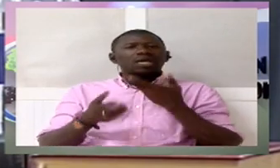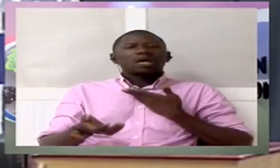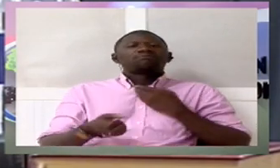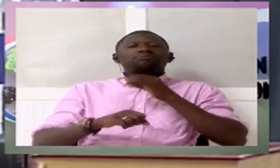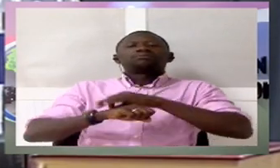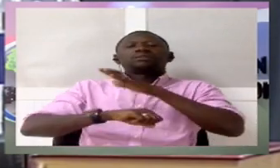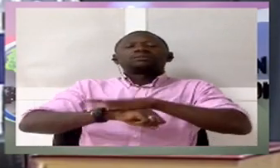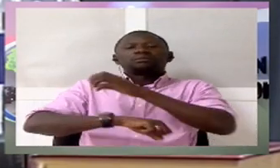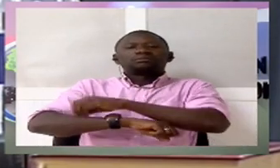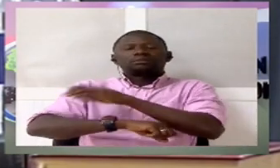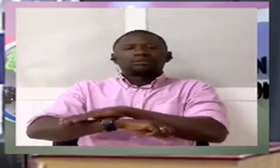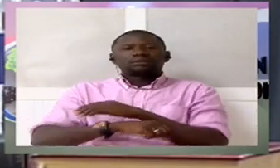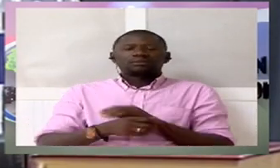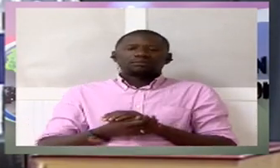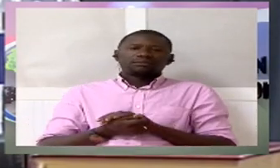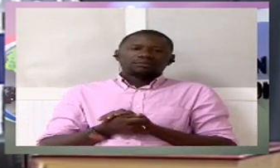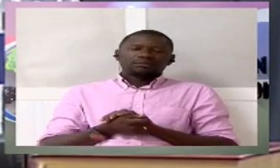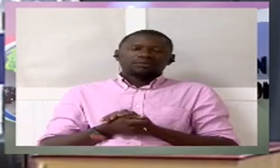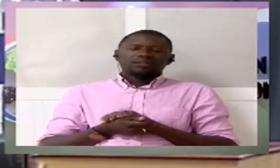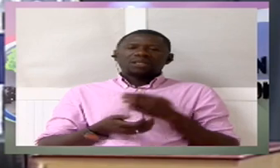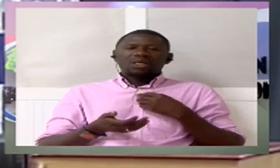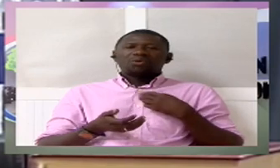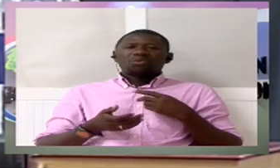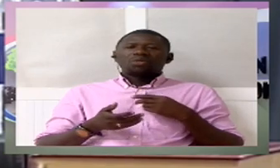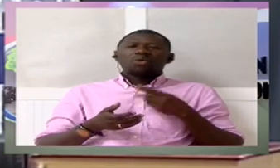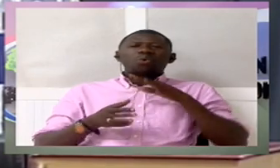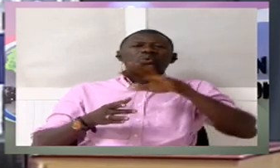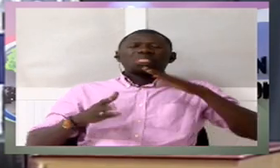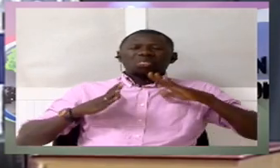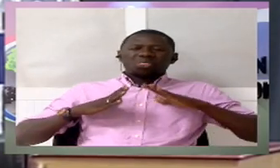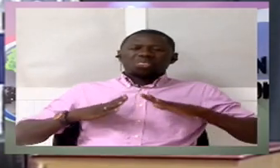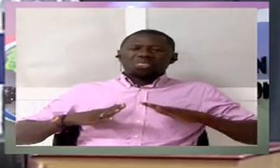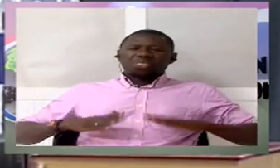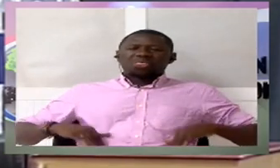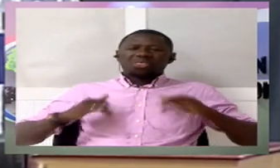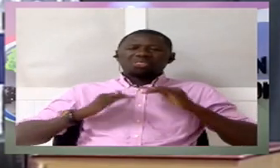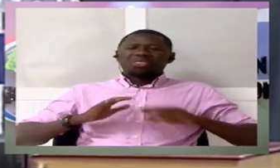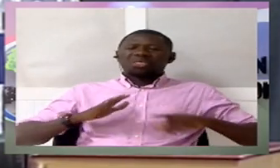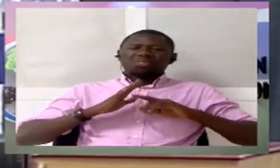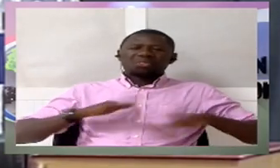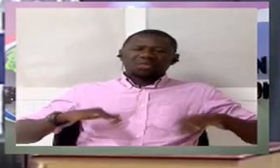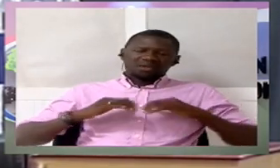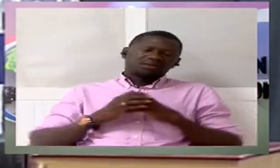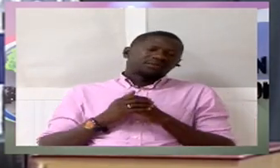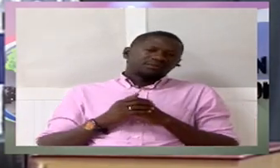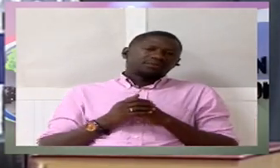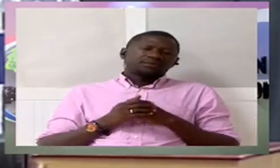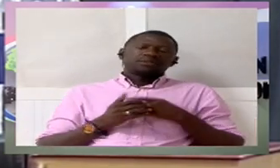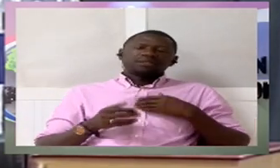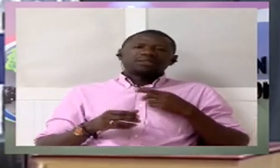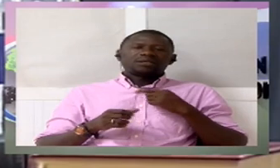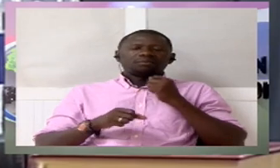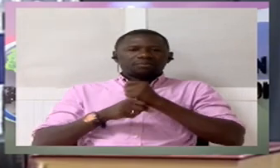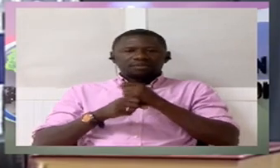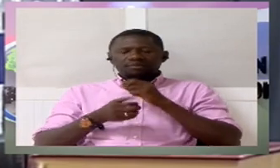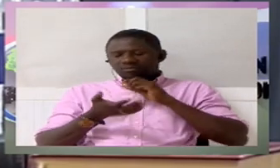he has malaria. A dehydrate tafana. And he has dehydrated too. So inatana medication on there. Then